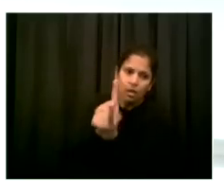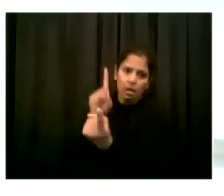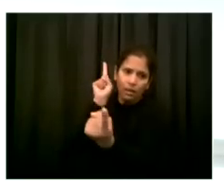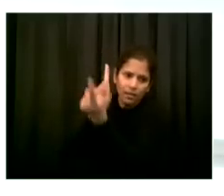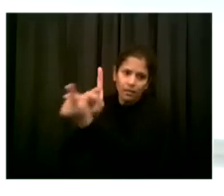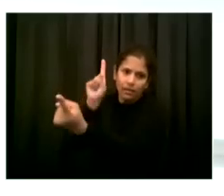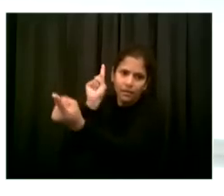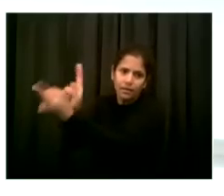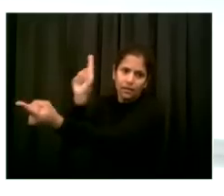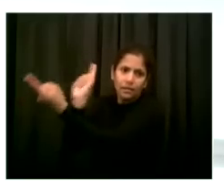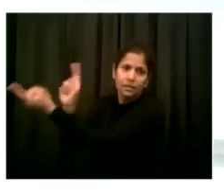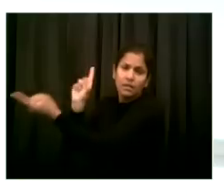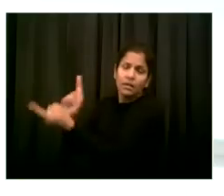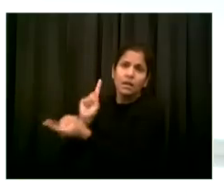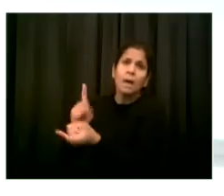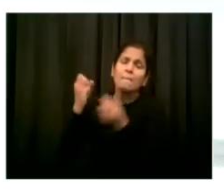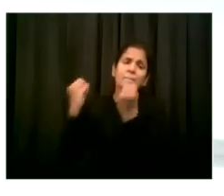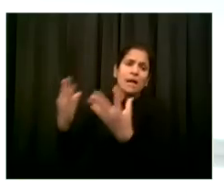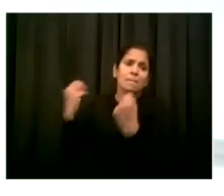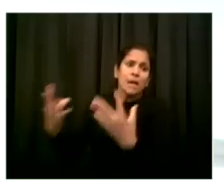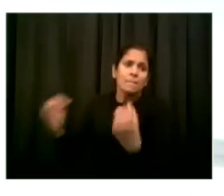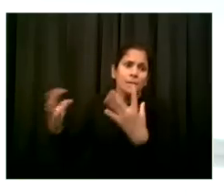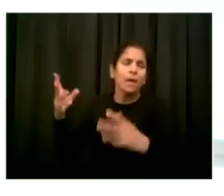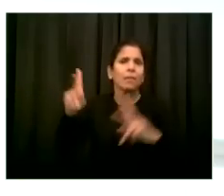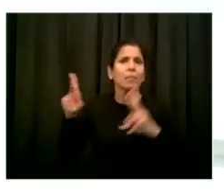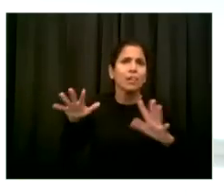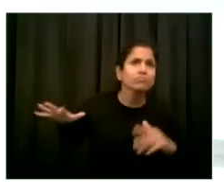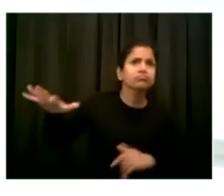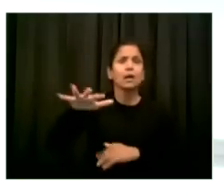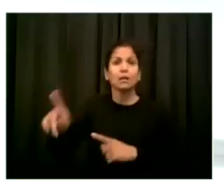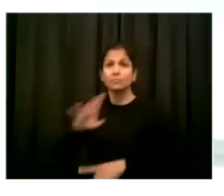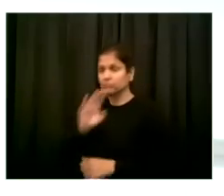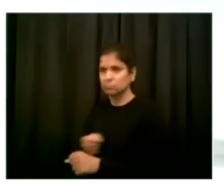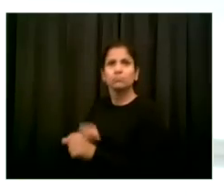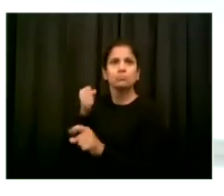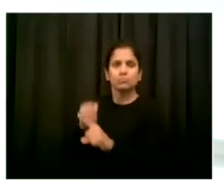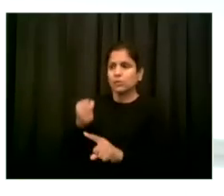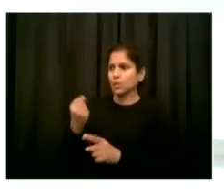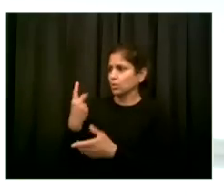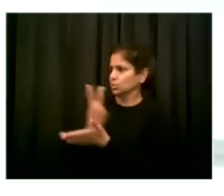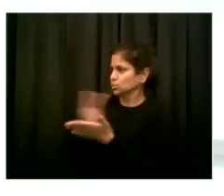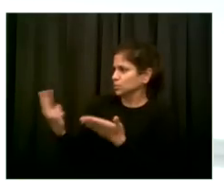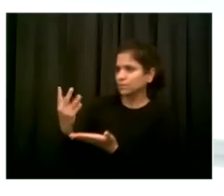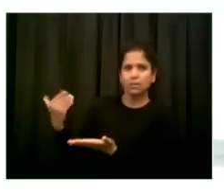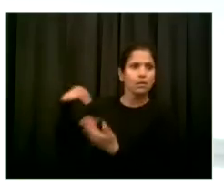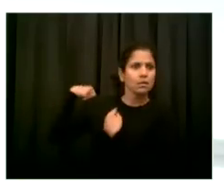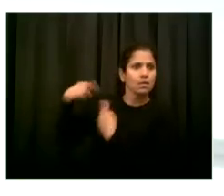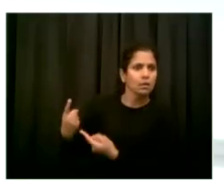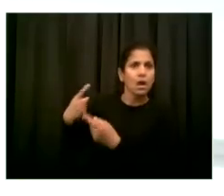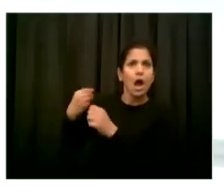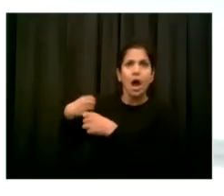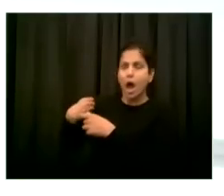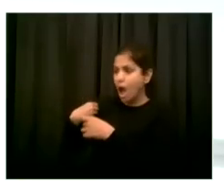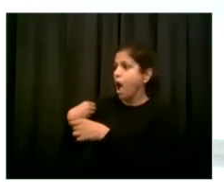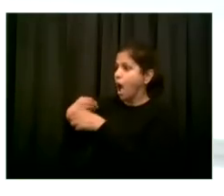in those numbers that had us very concerned. With respect to outreach, I'll just add one thing to what the mayor said, which